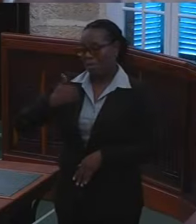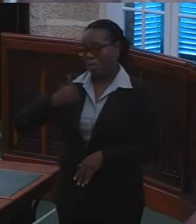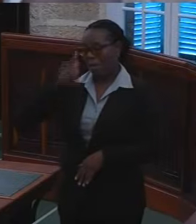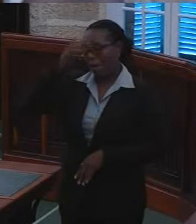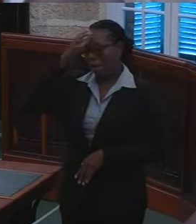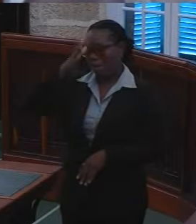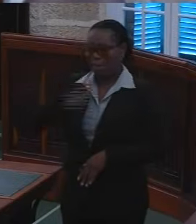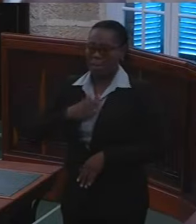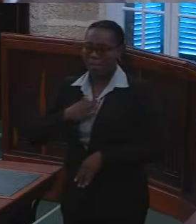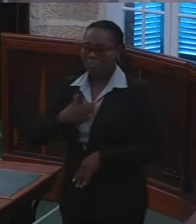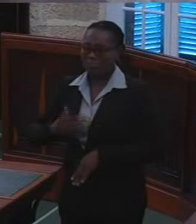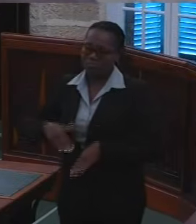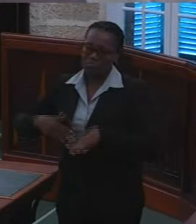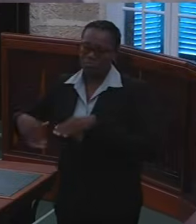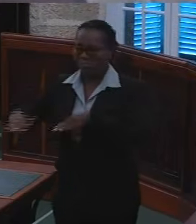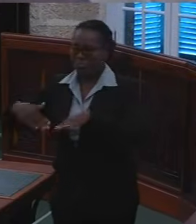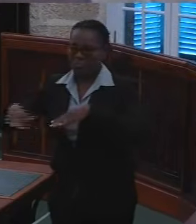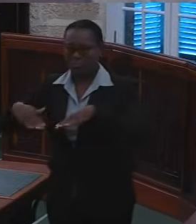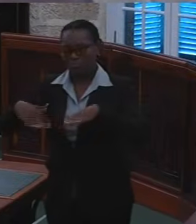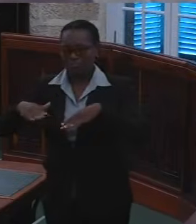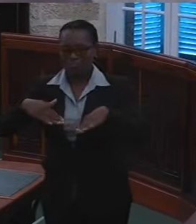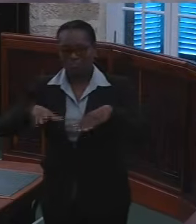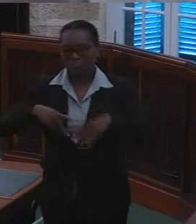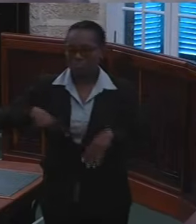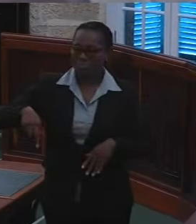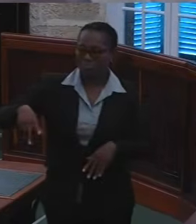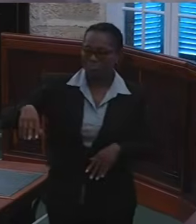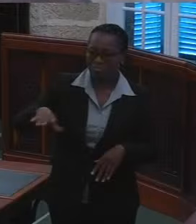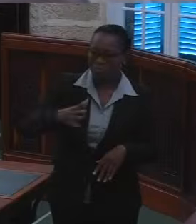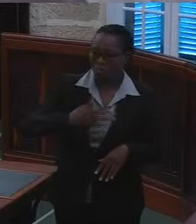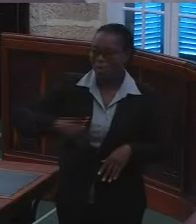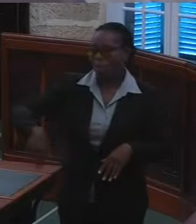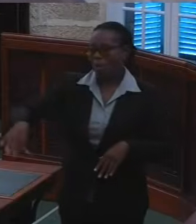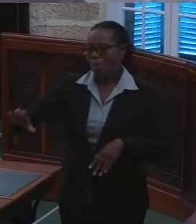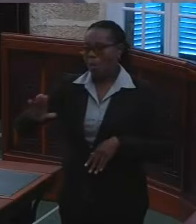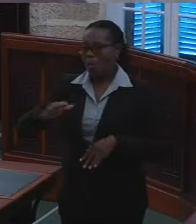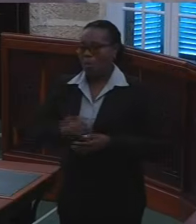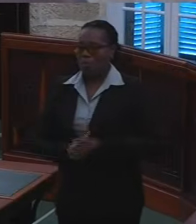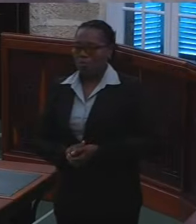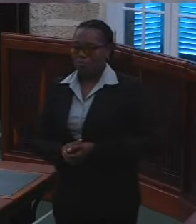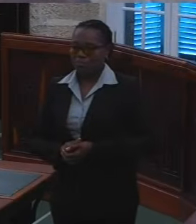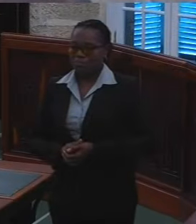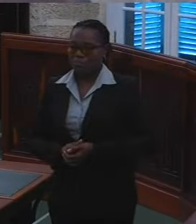the countryside, any person who met me once they were older